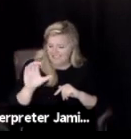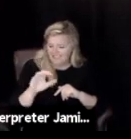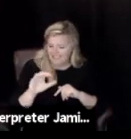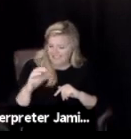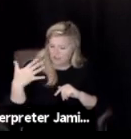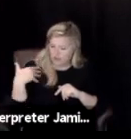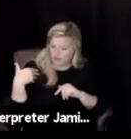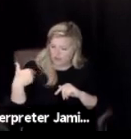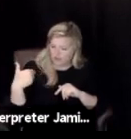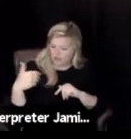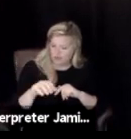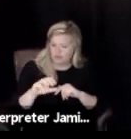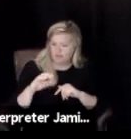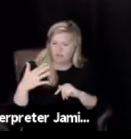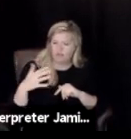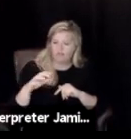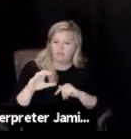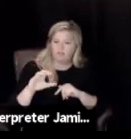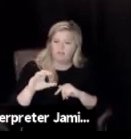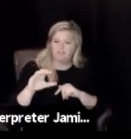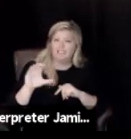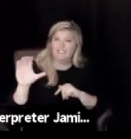Chief Responsibility, Social Response,